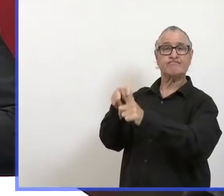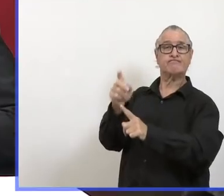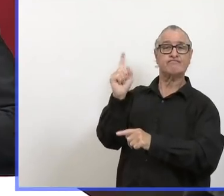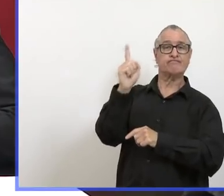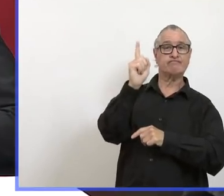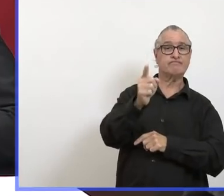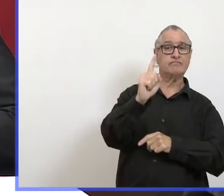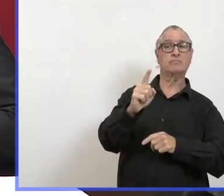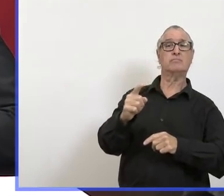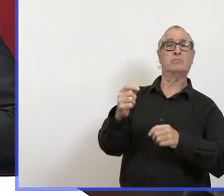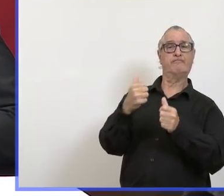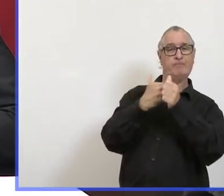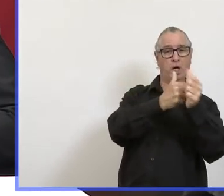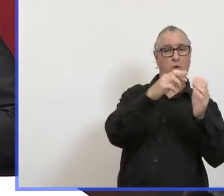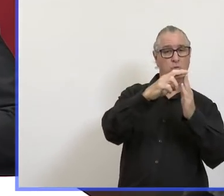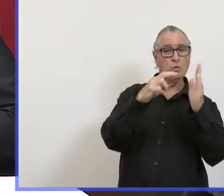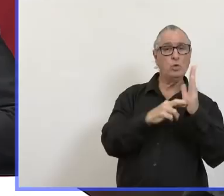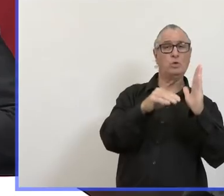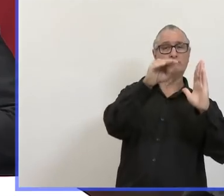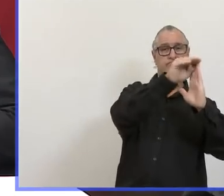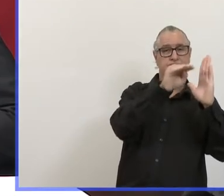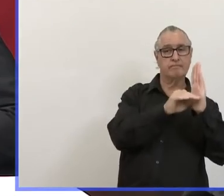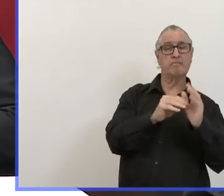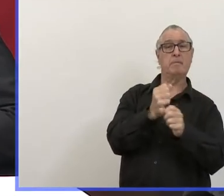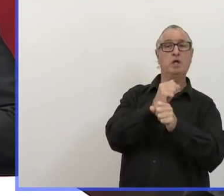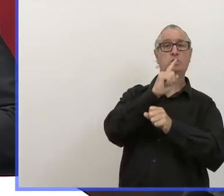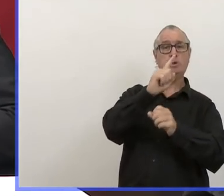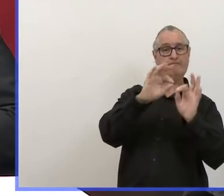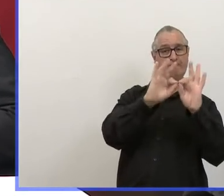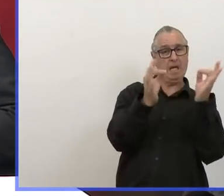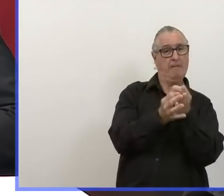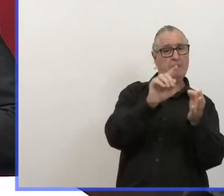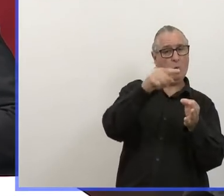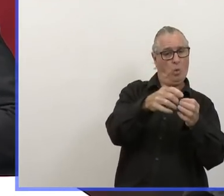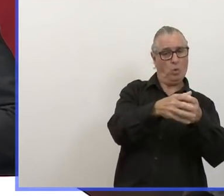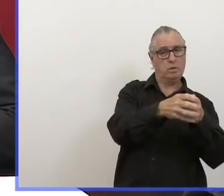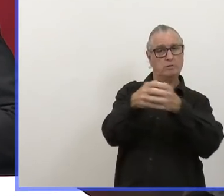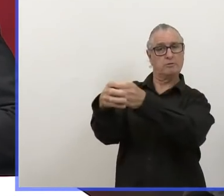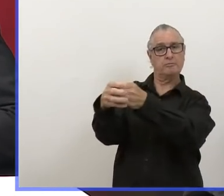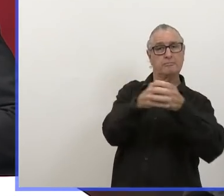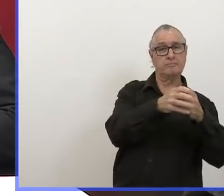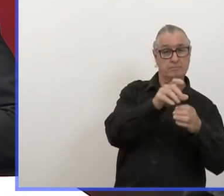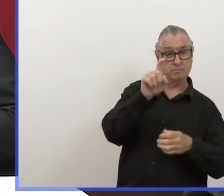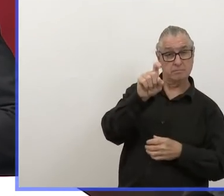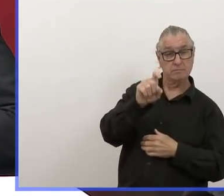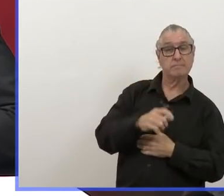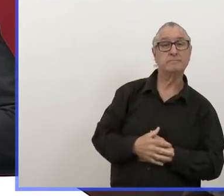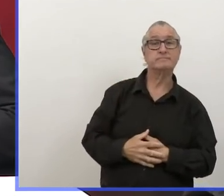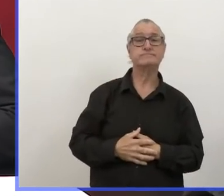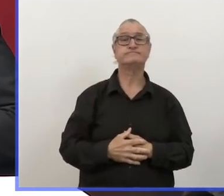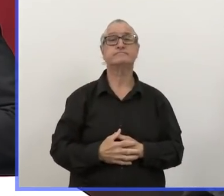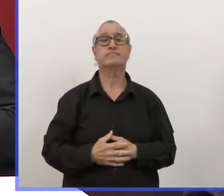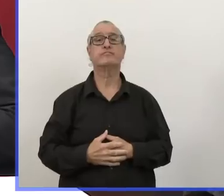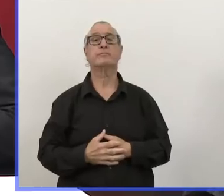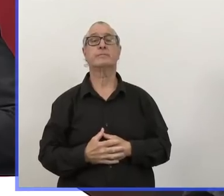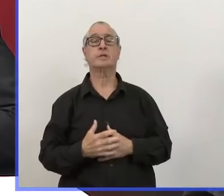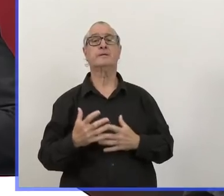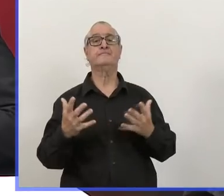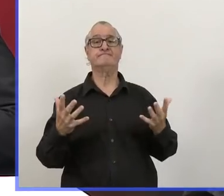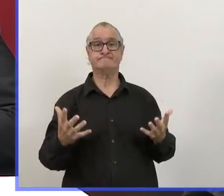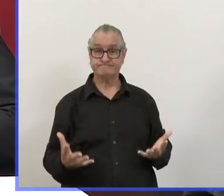the operators of those sites will put into, whatever measures they feel are important to mitigate